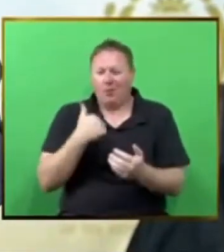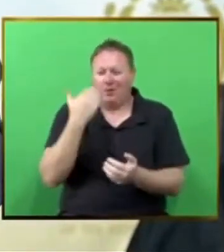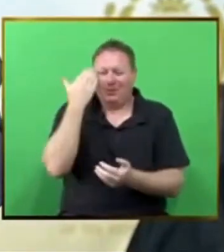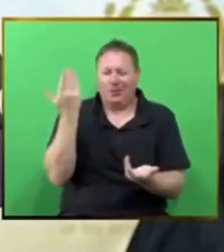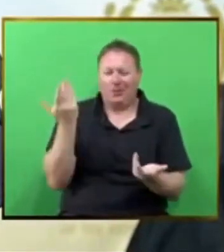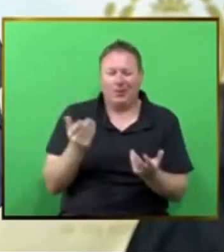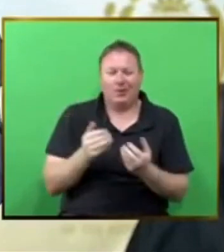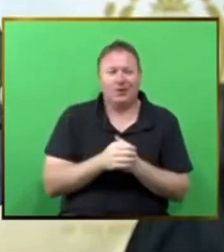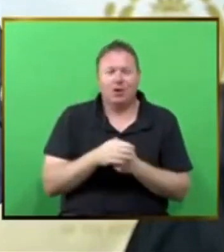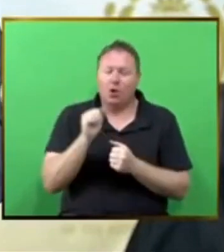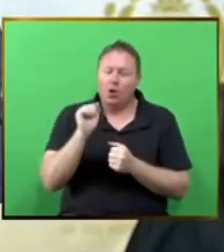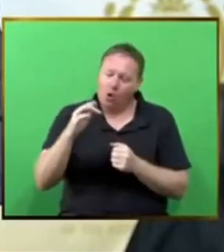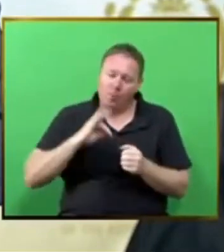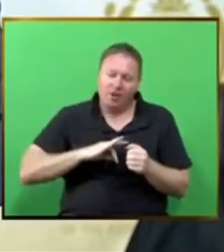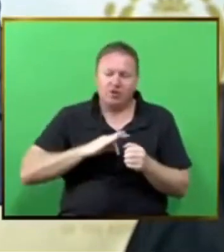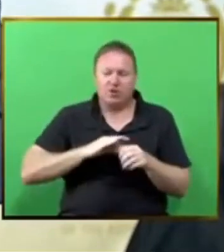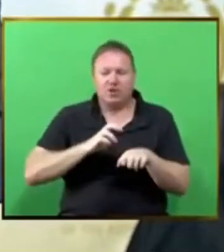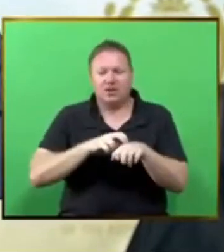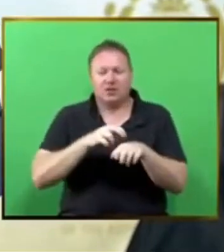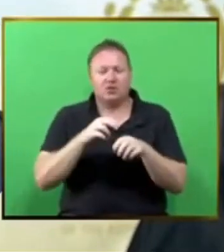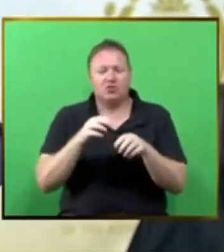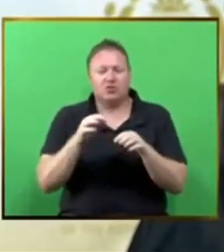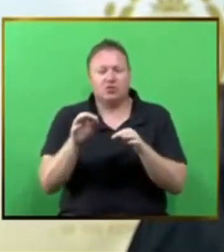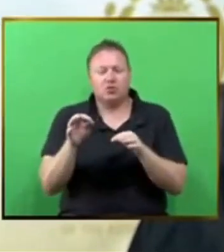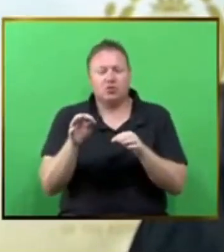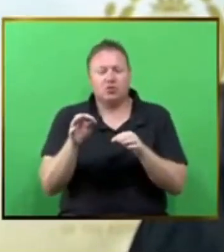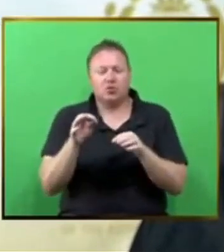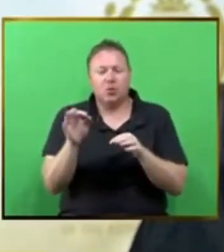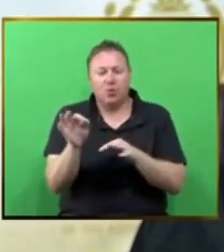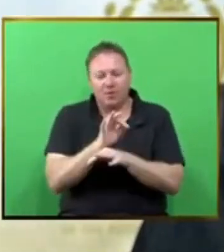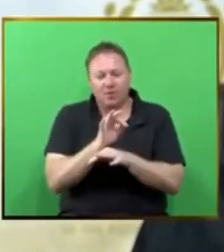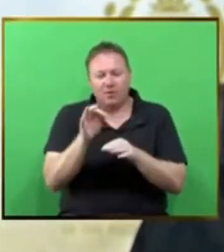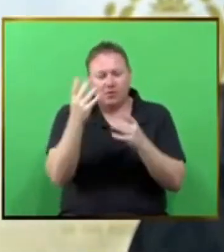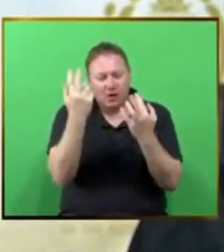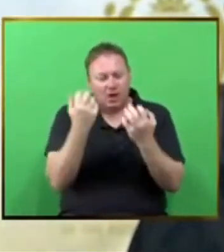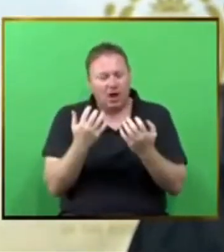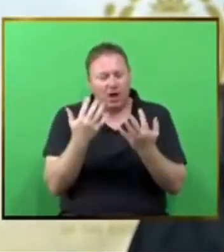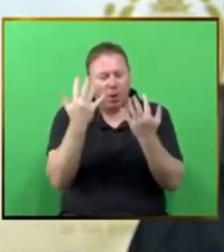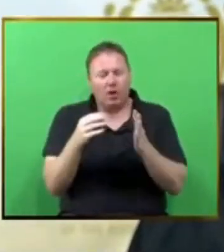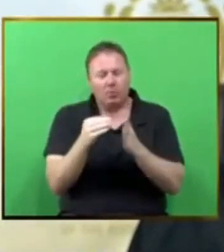September 2024 silwile noJoe ngale. We must commend on